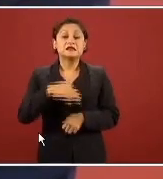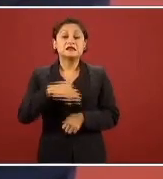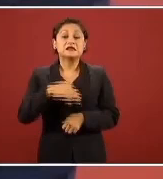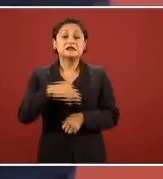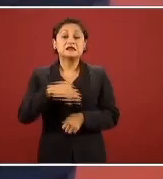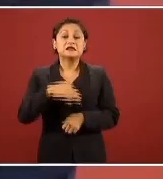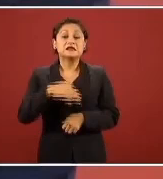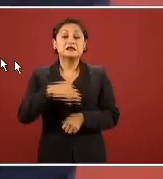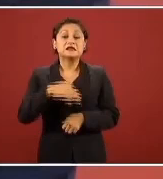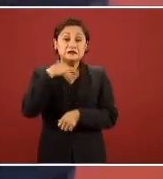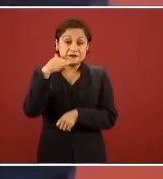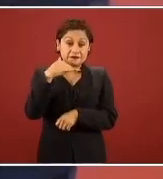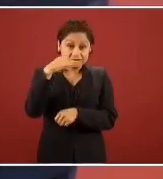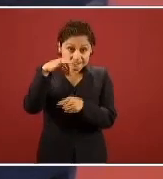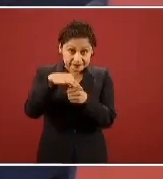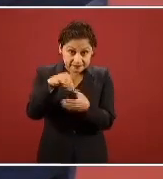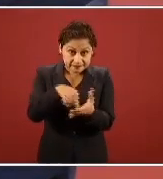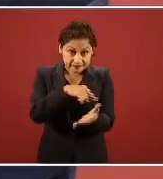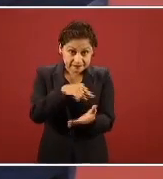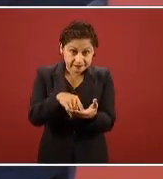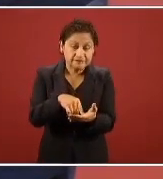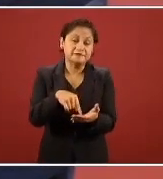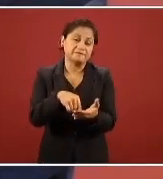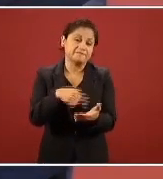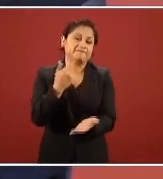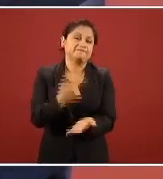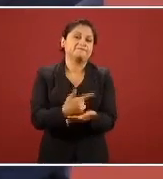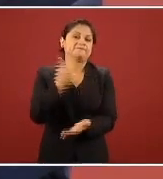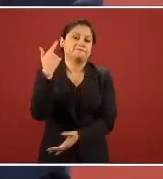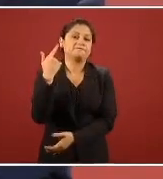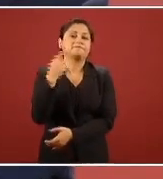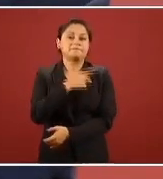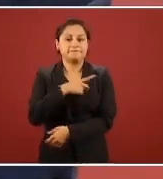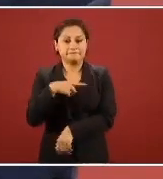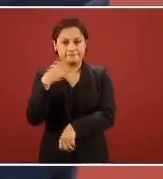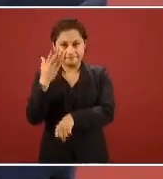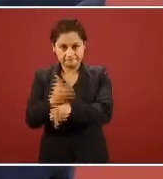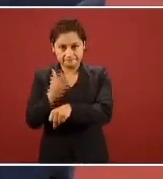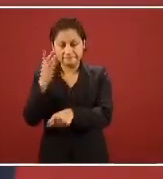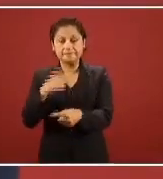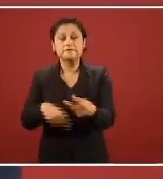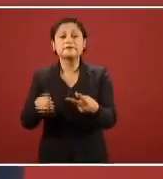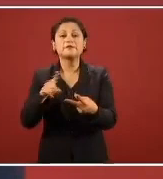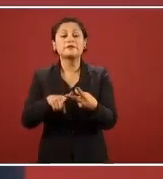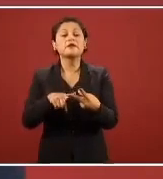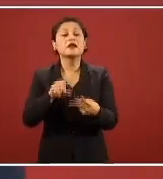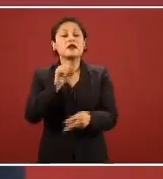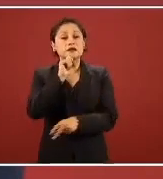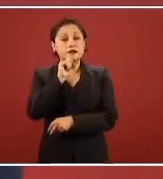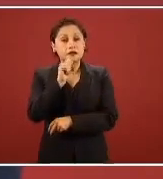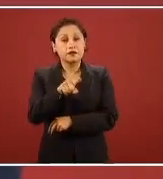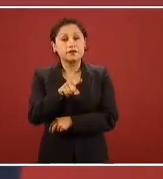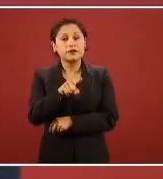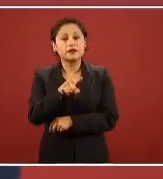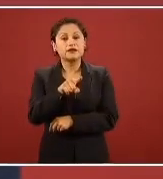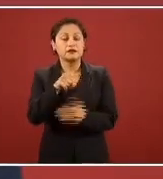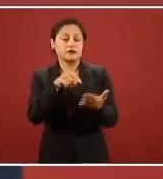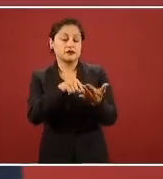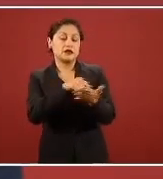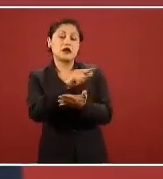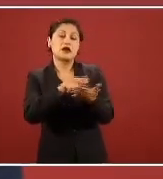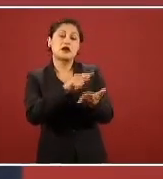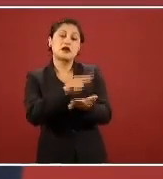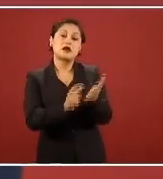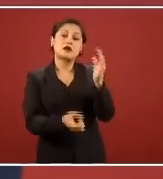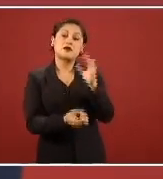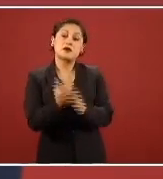a grave crime. Y si está en la ley. And if it is